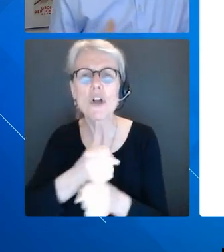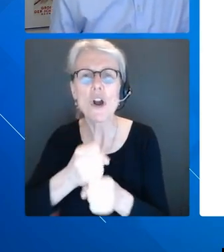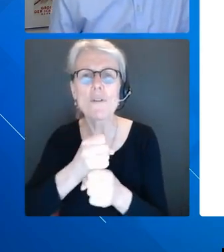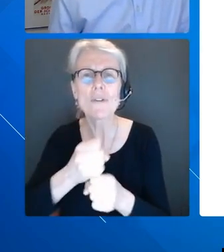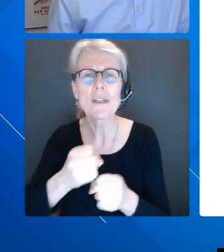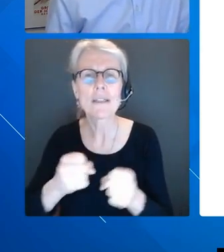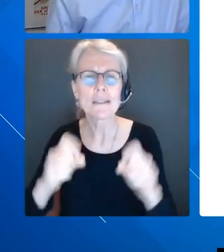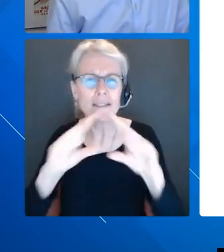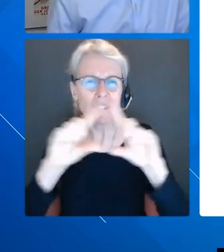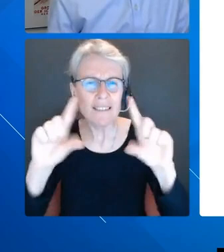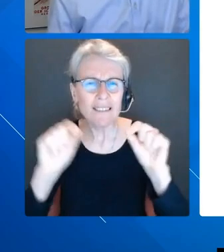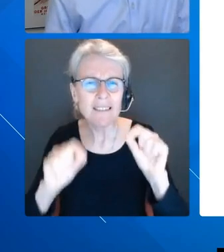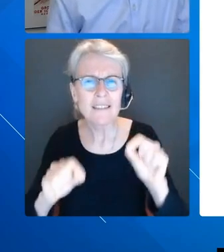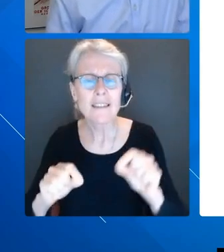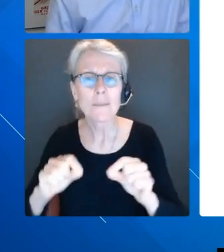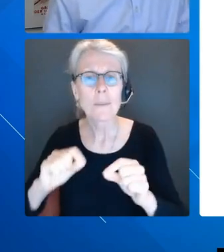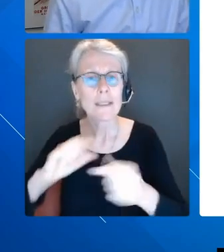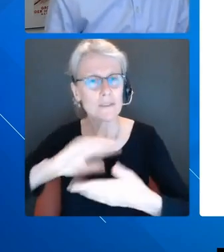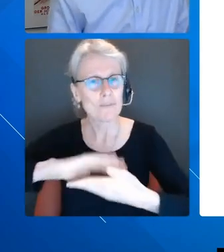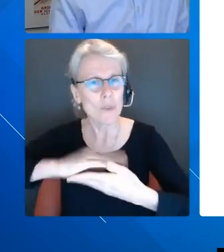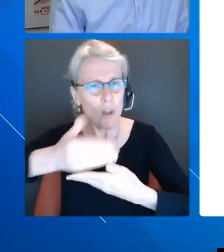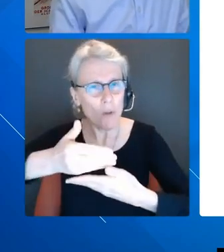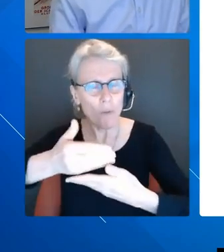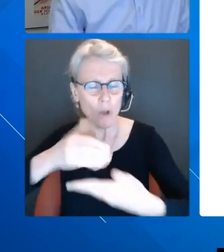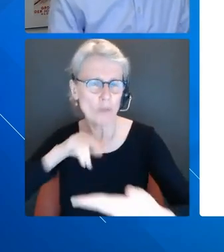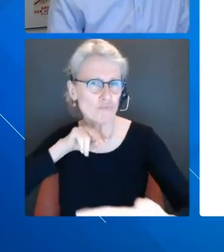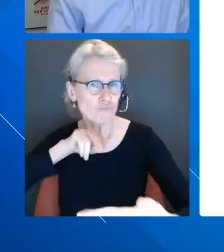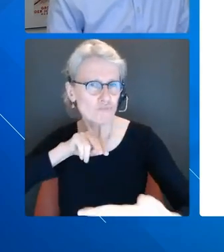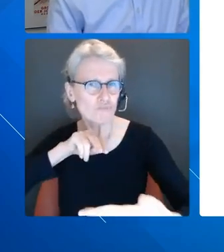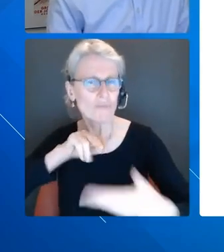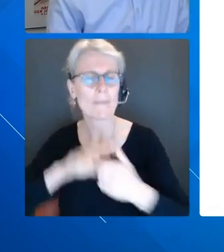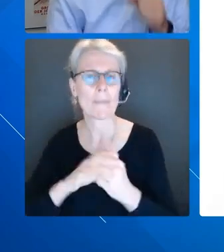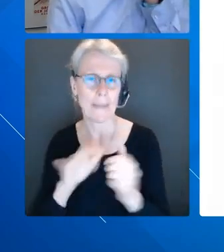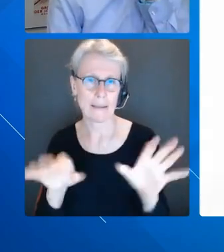but the important part, looking at a laptop view in a virtual event.